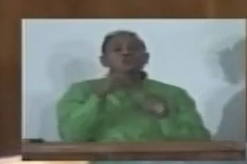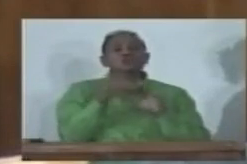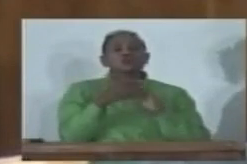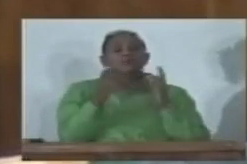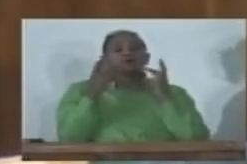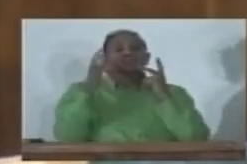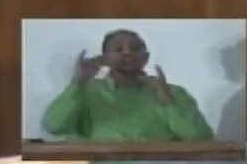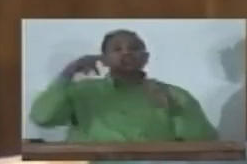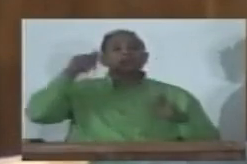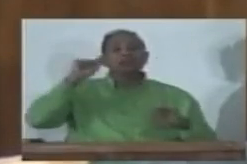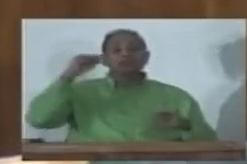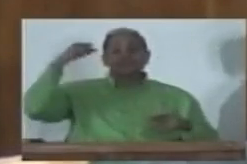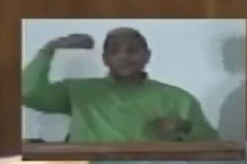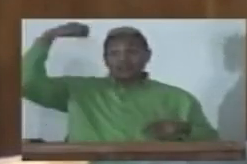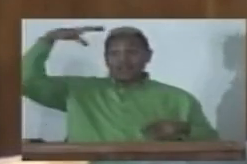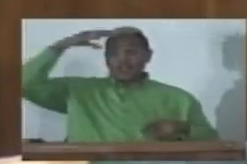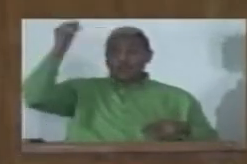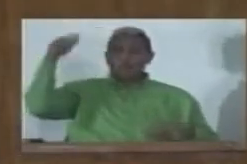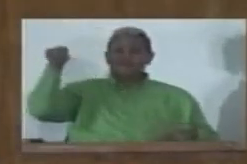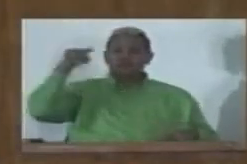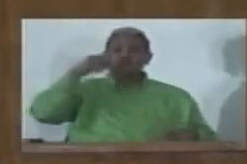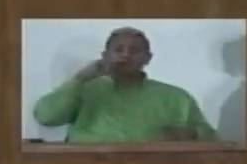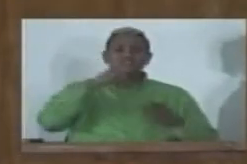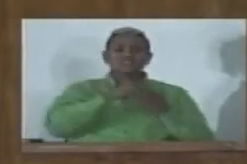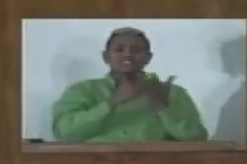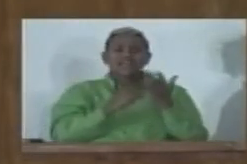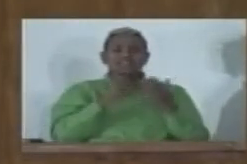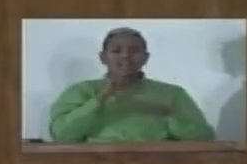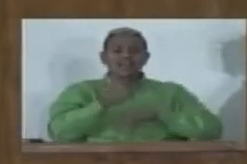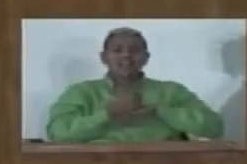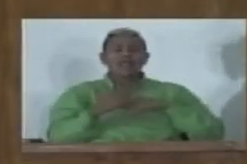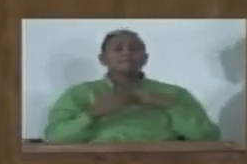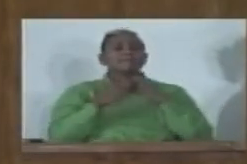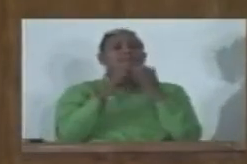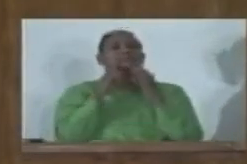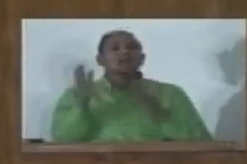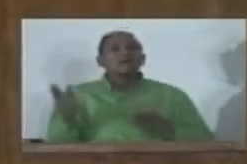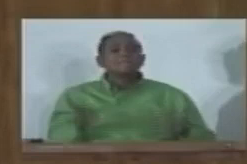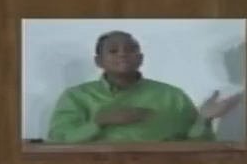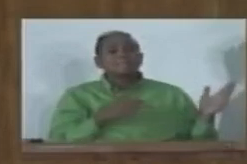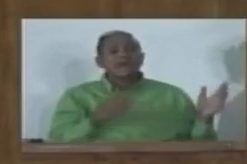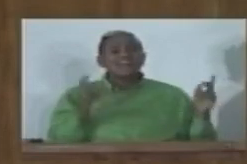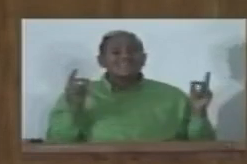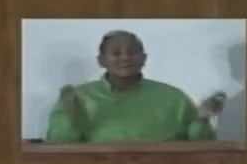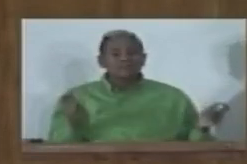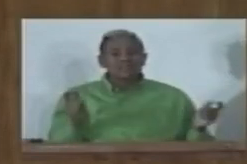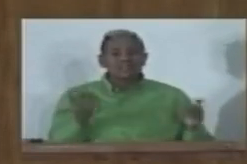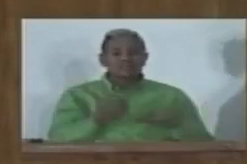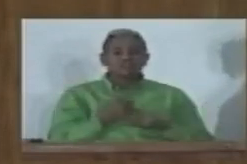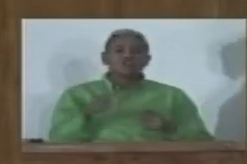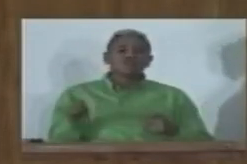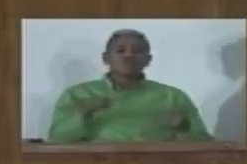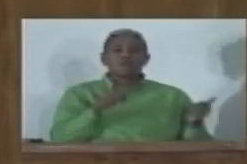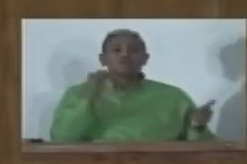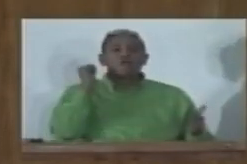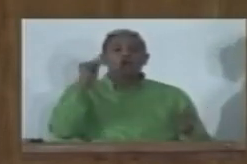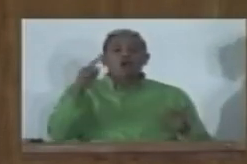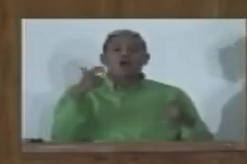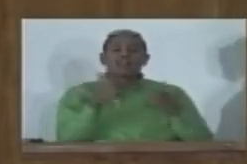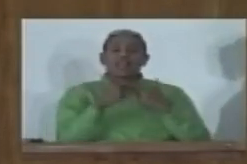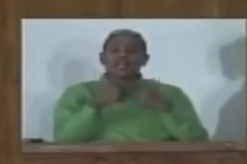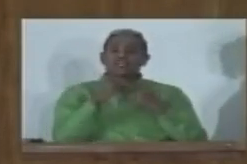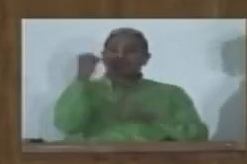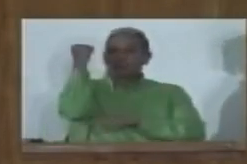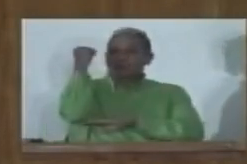Service Company to design and implement a plan immediately to remove all electrical posts